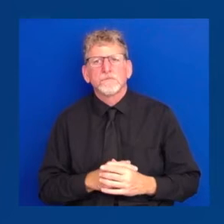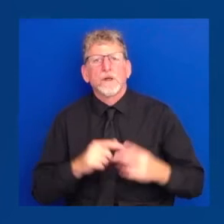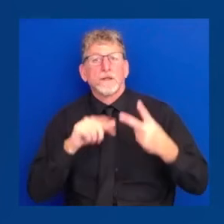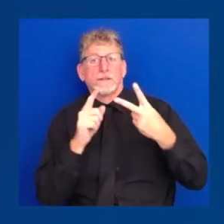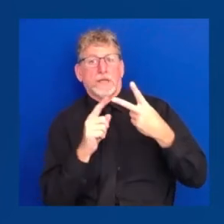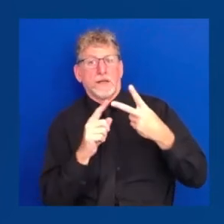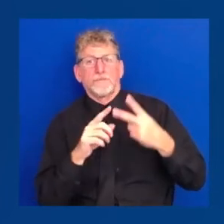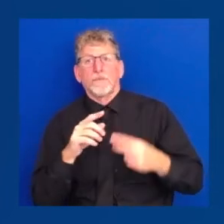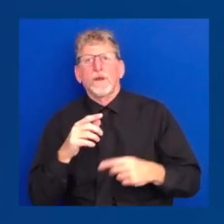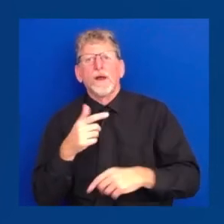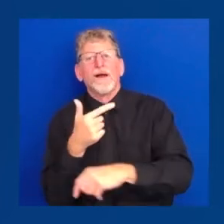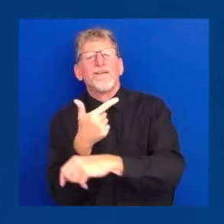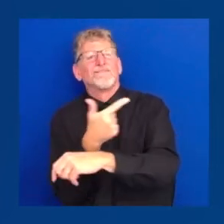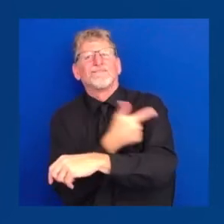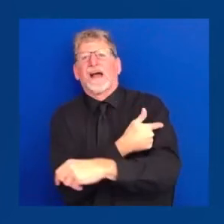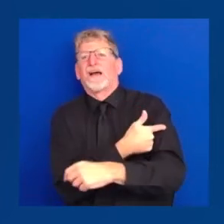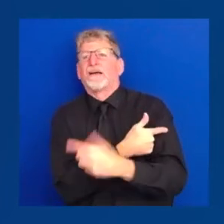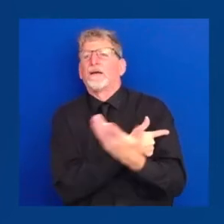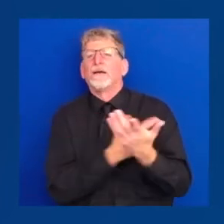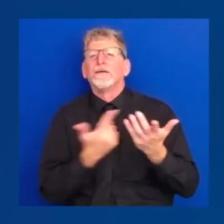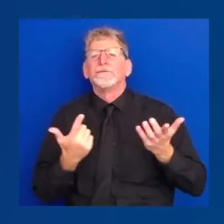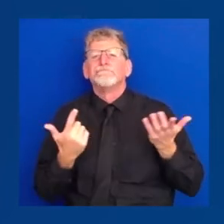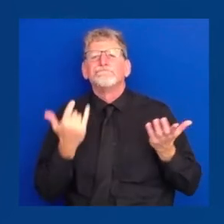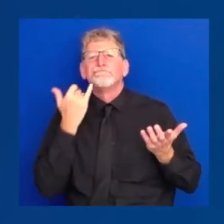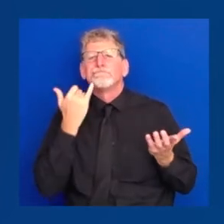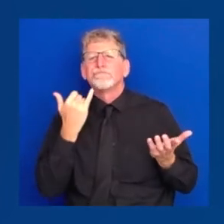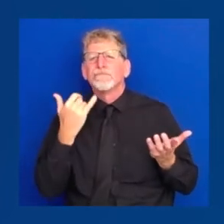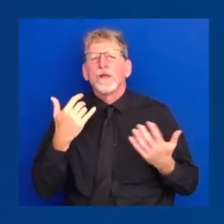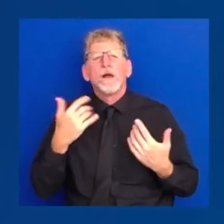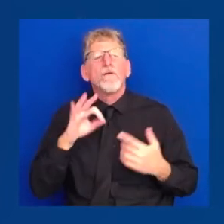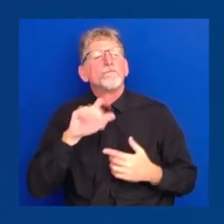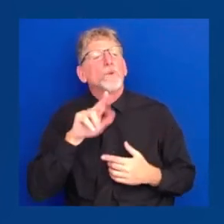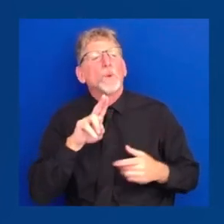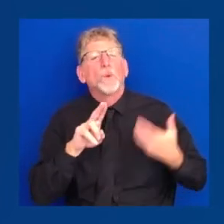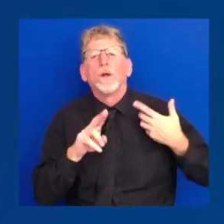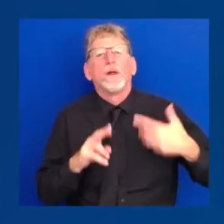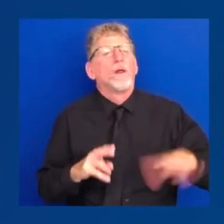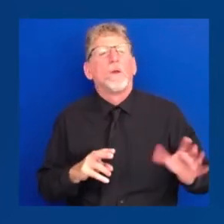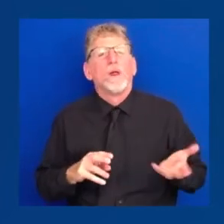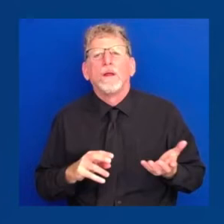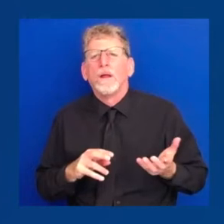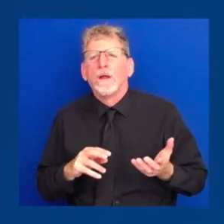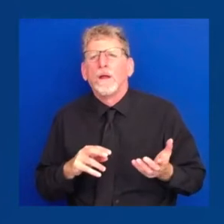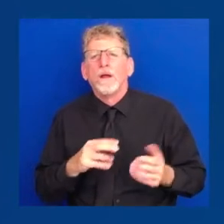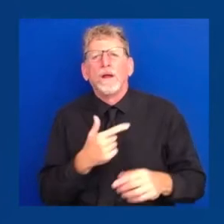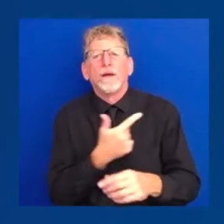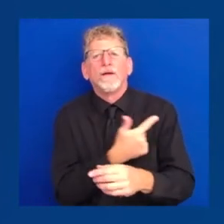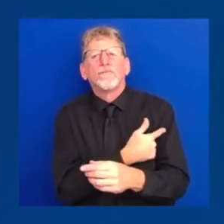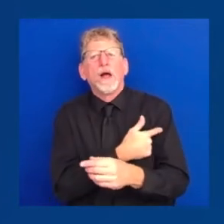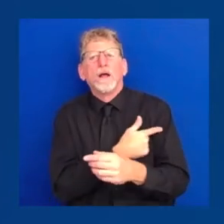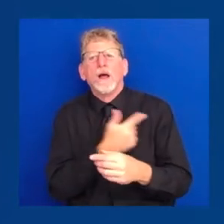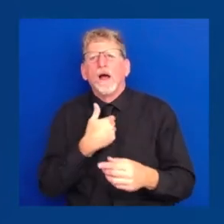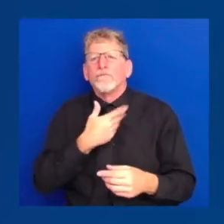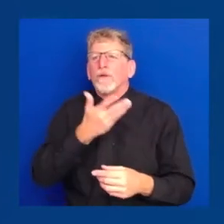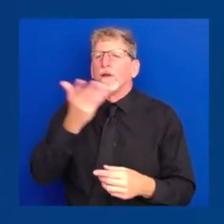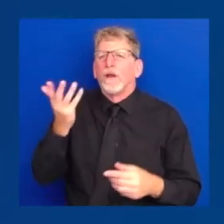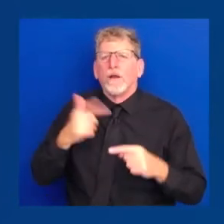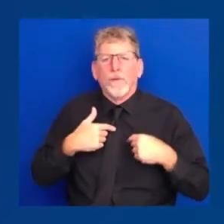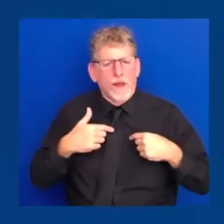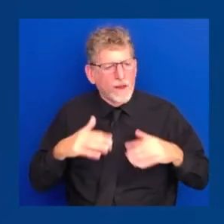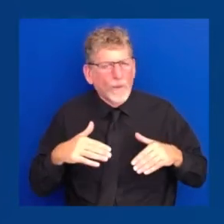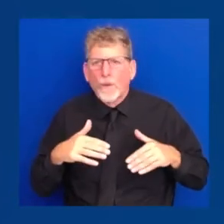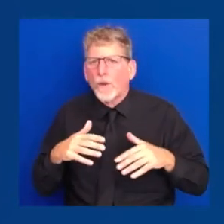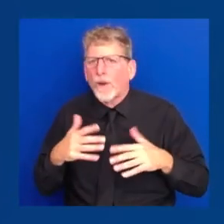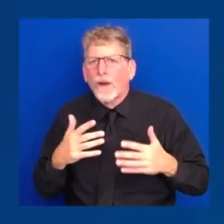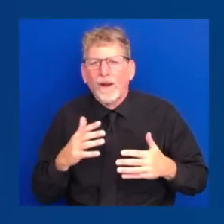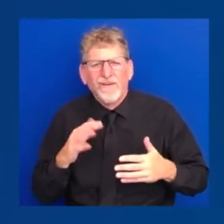So how soon would you envision a universal coronavirus vaccine? Dr. Walensky first. Yeah, I want to just comment,